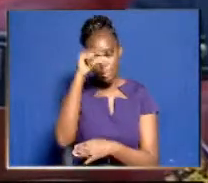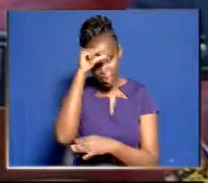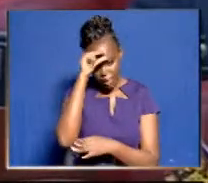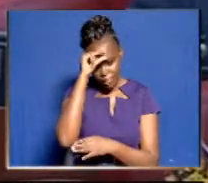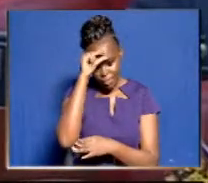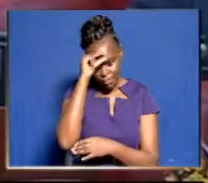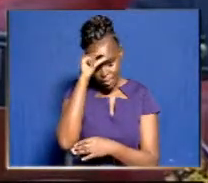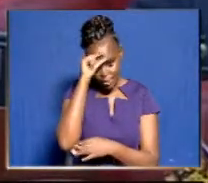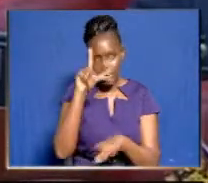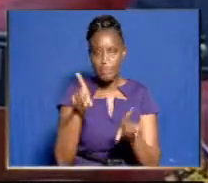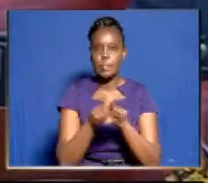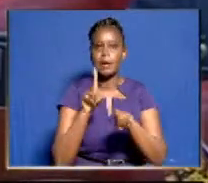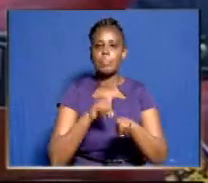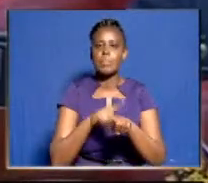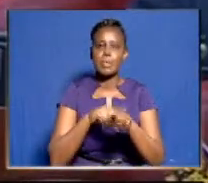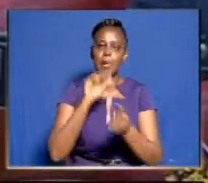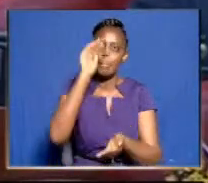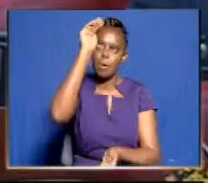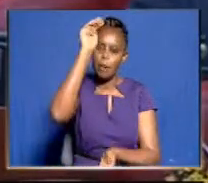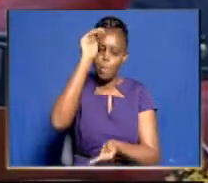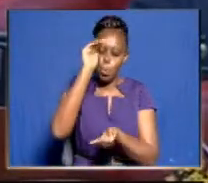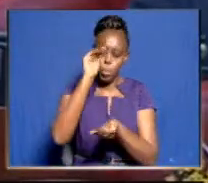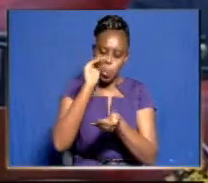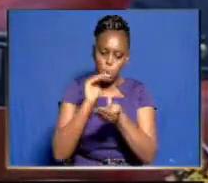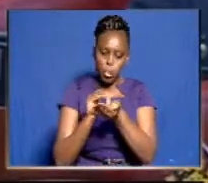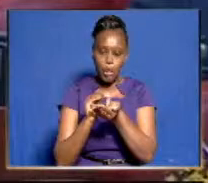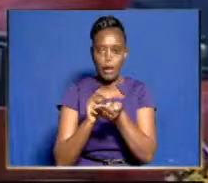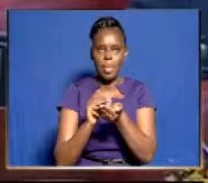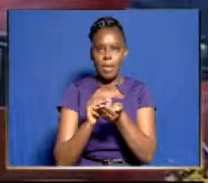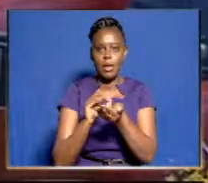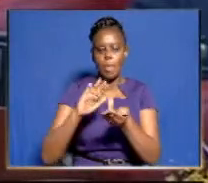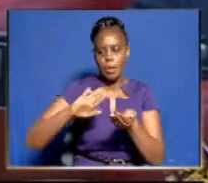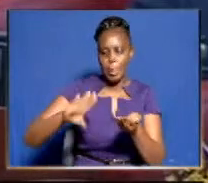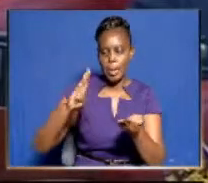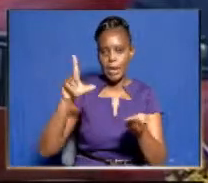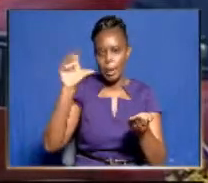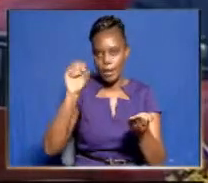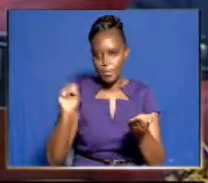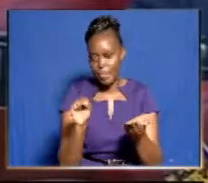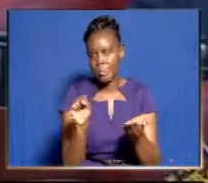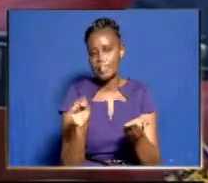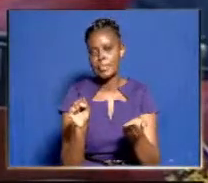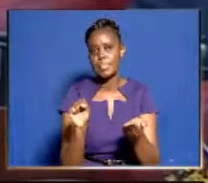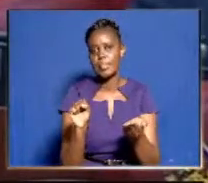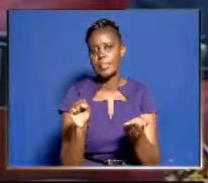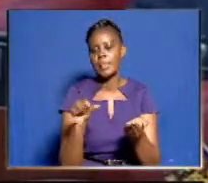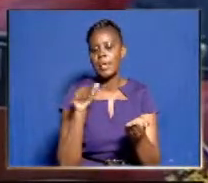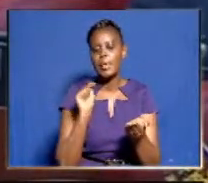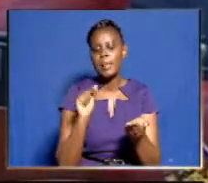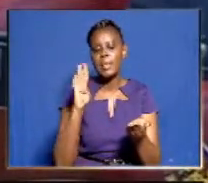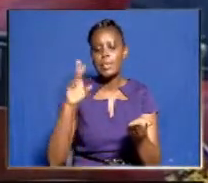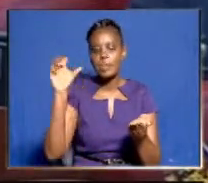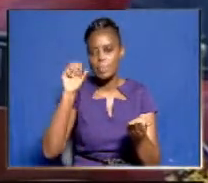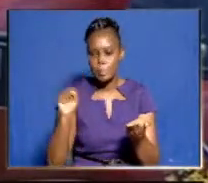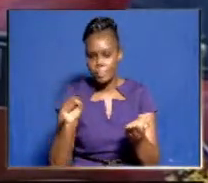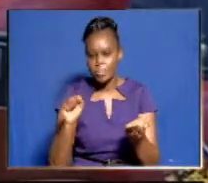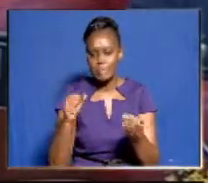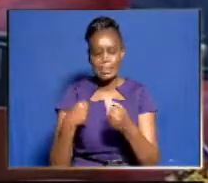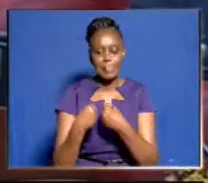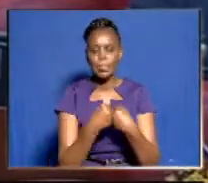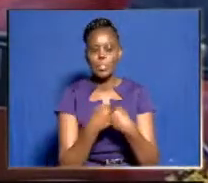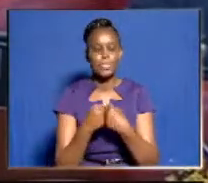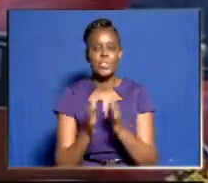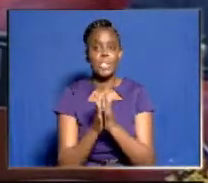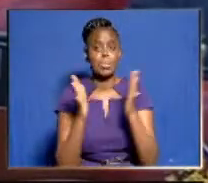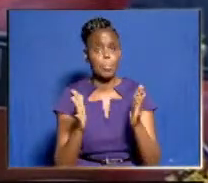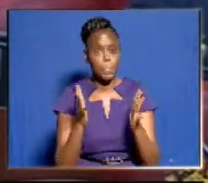governments also reduce the pending bills. Mr. Speaker, pending bills are really a big challenge to